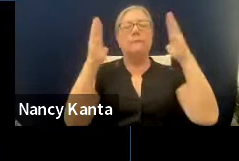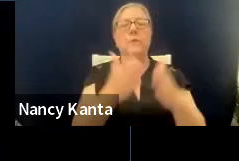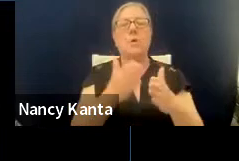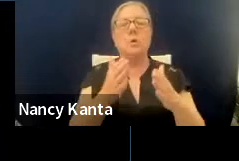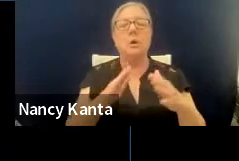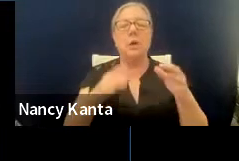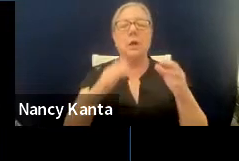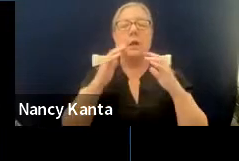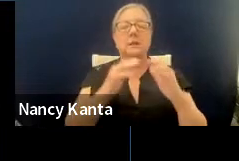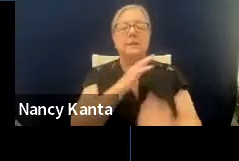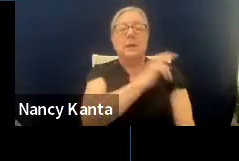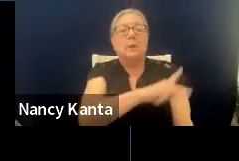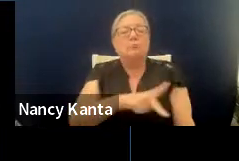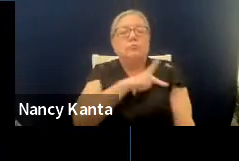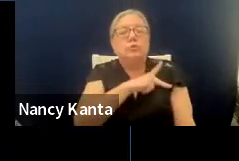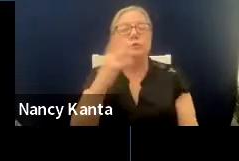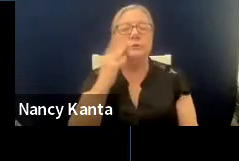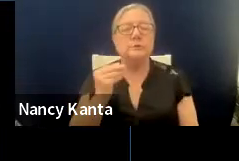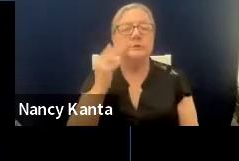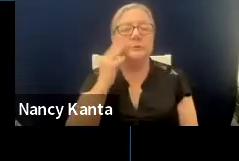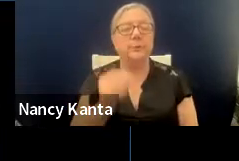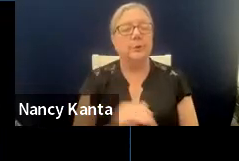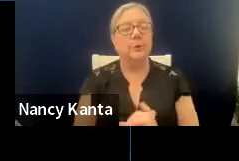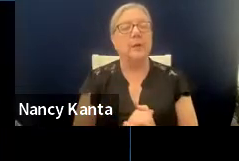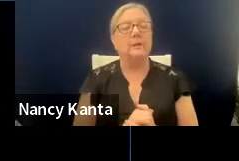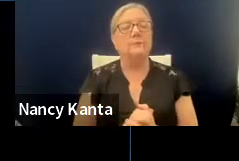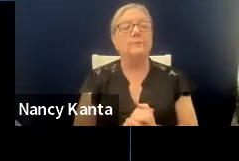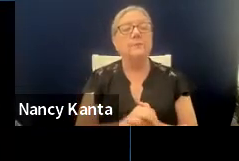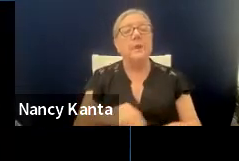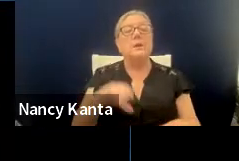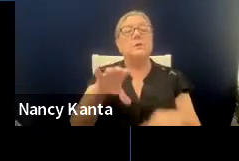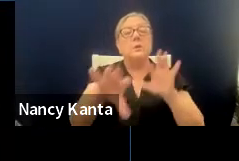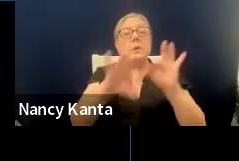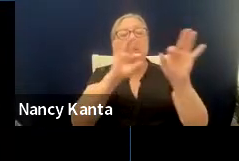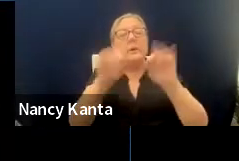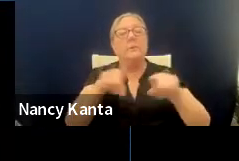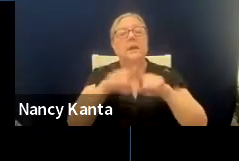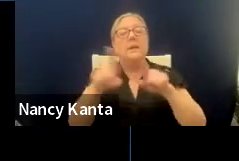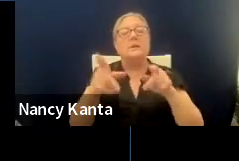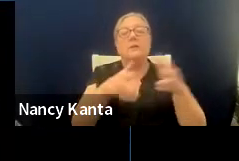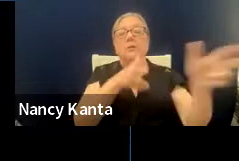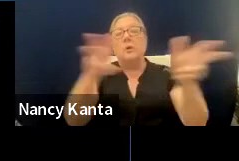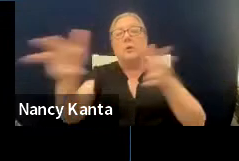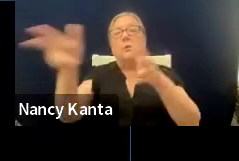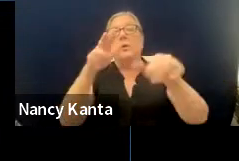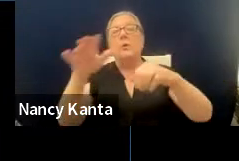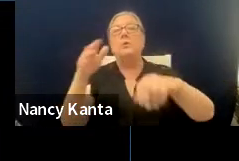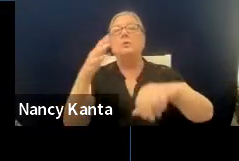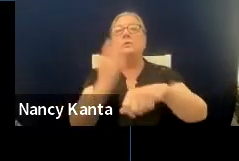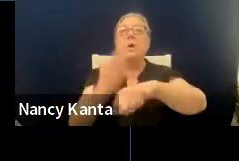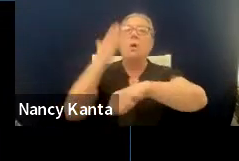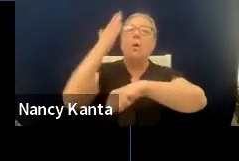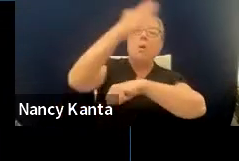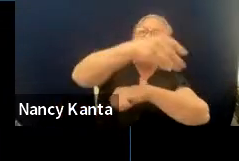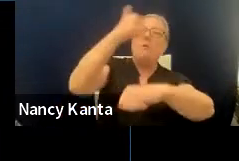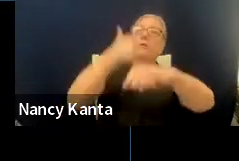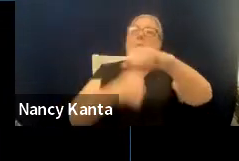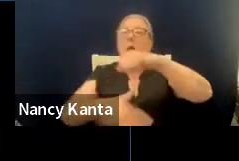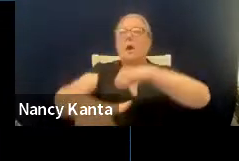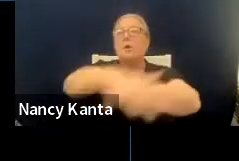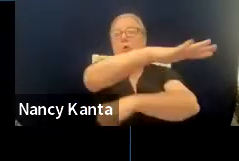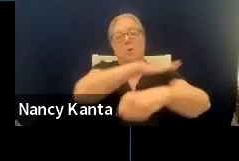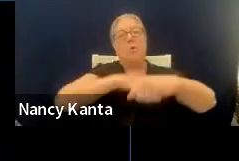we picked a number of routes on, under, and around the bridge. And we wanted to start to look at these routes to